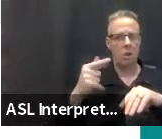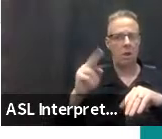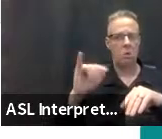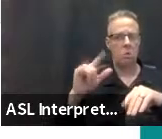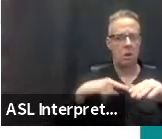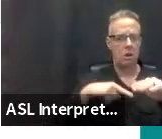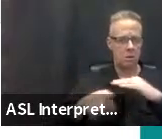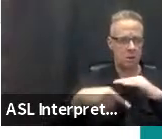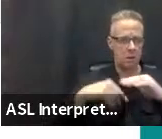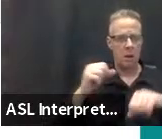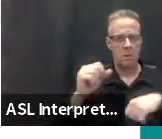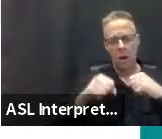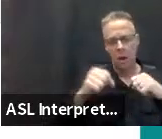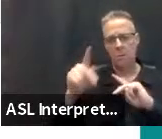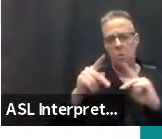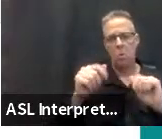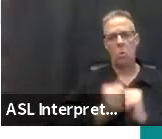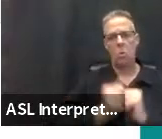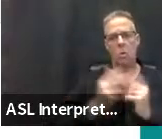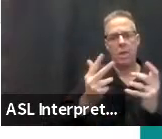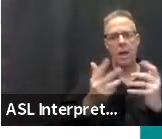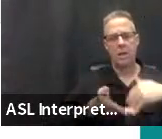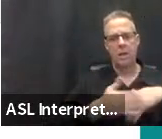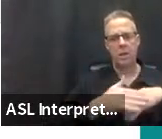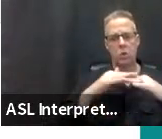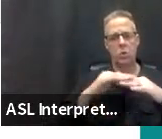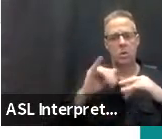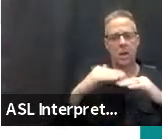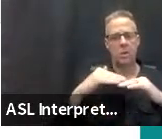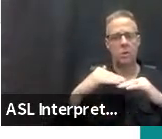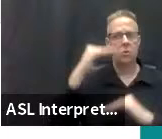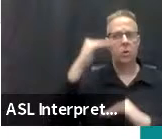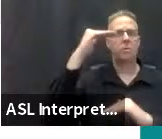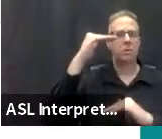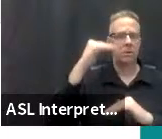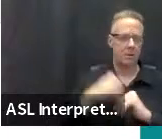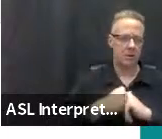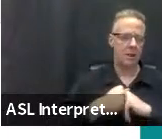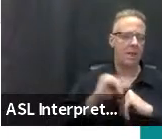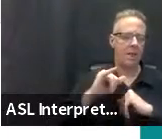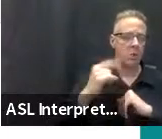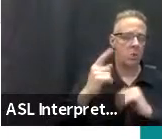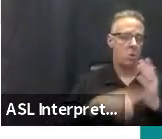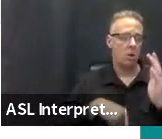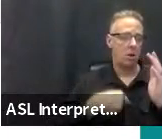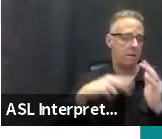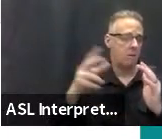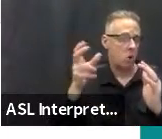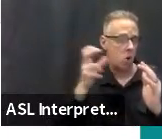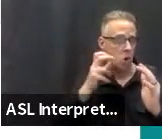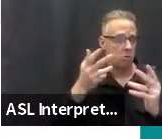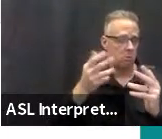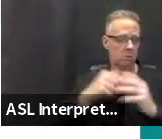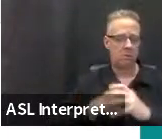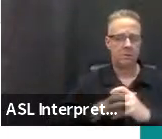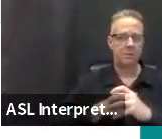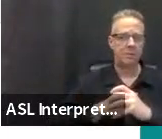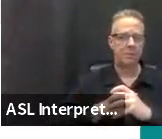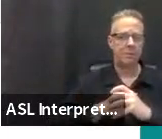bicycle pedestrian facility without increasing the depth of the structure. So that's kind of that's what I heard as far as the question goes. It